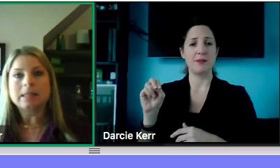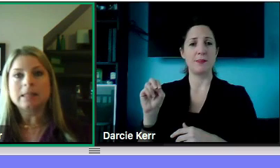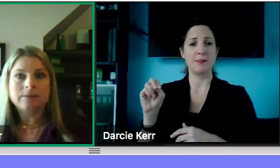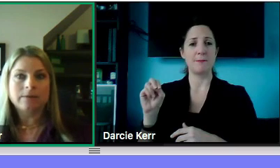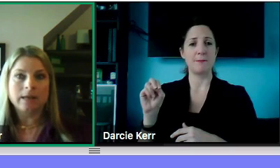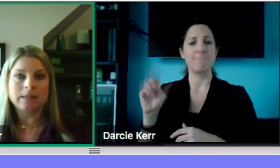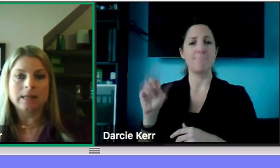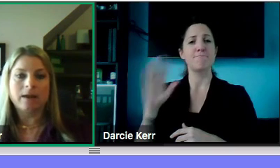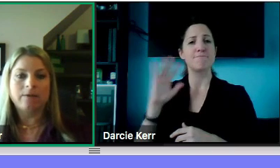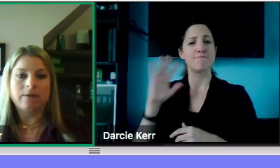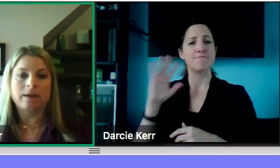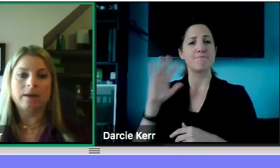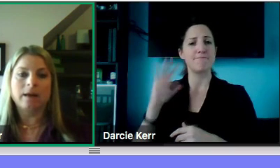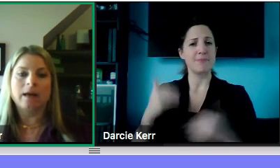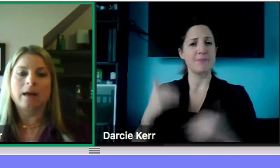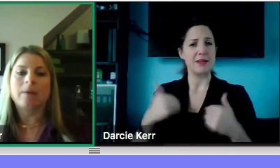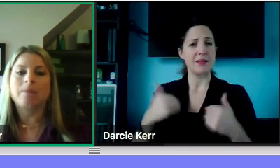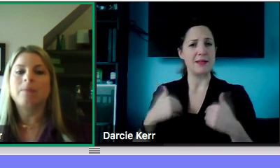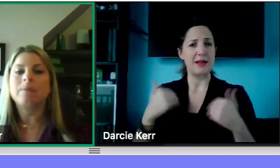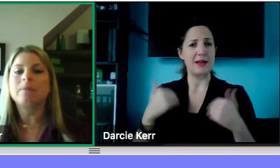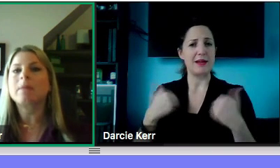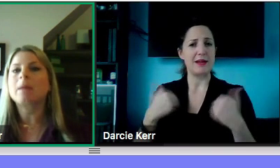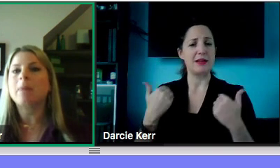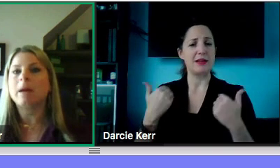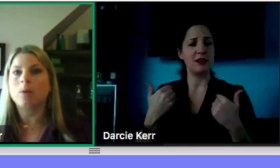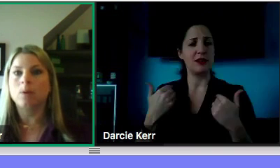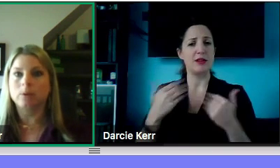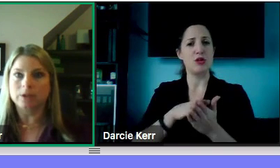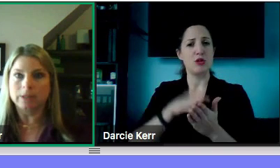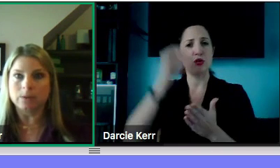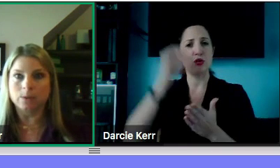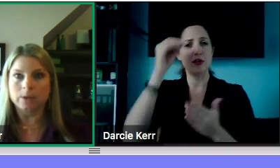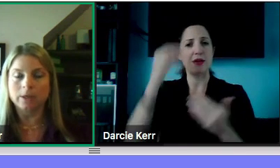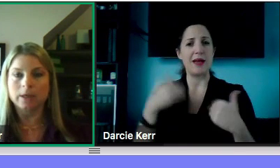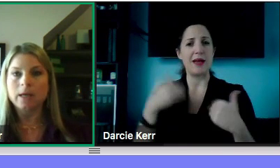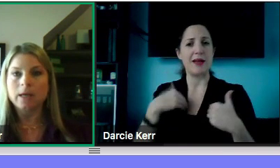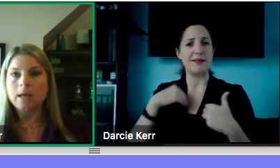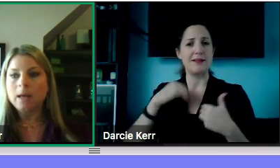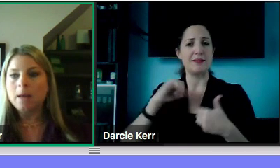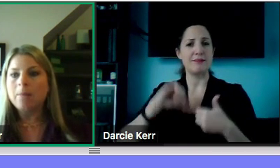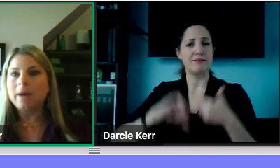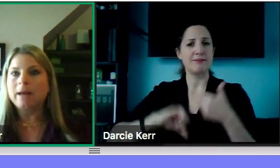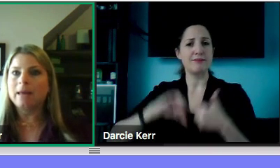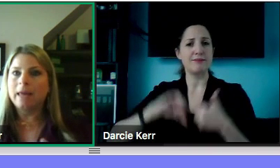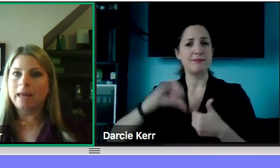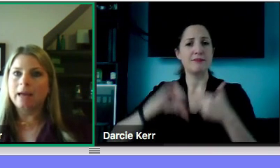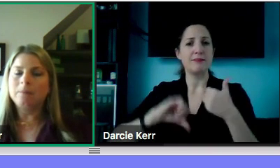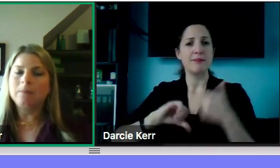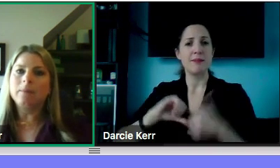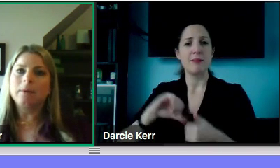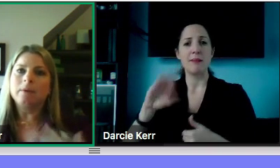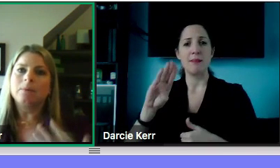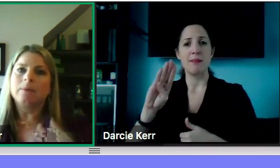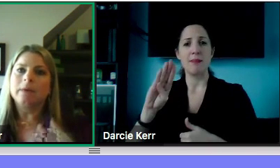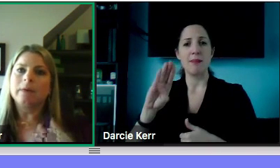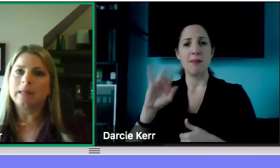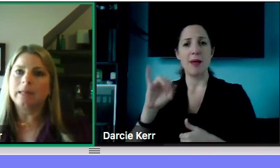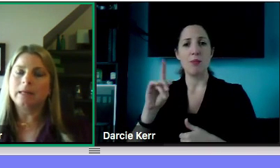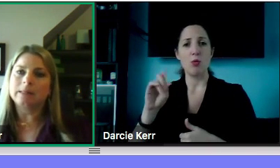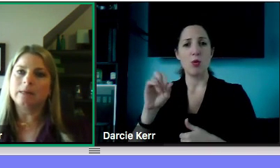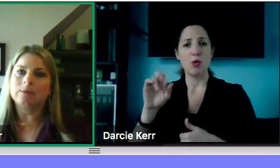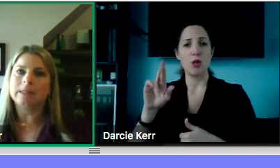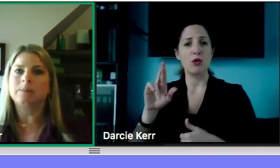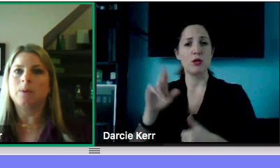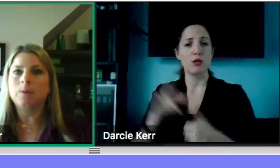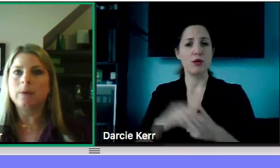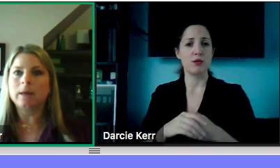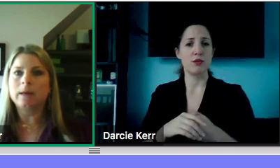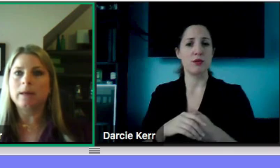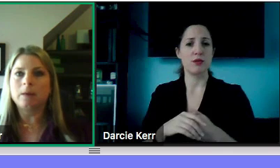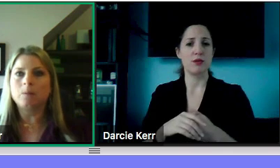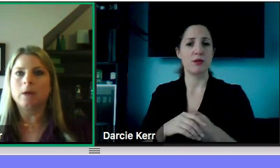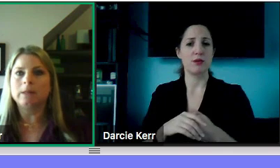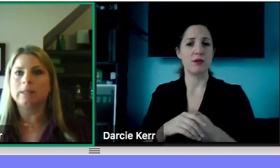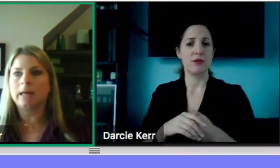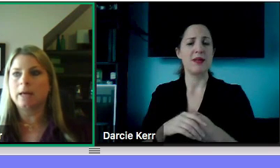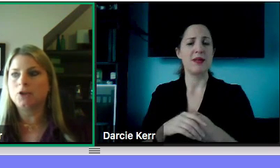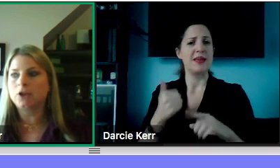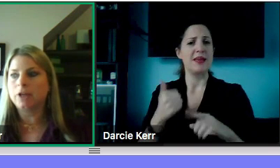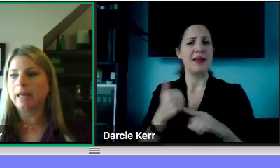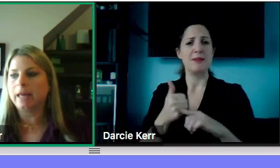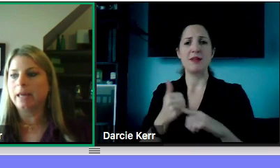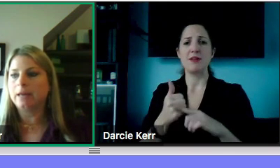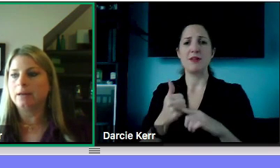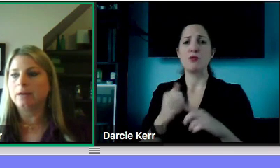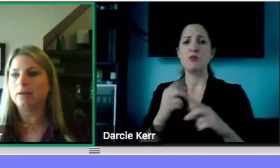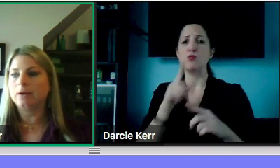is classified as having bipolar disorder. But Cam really is outspoken and wants